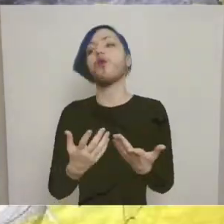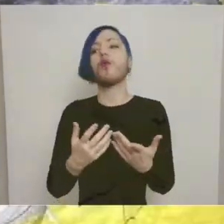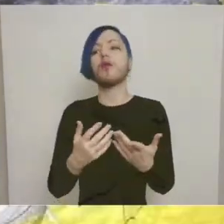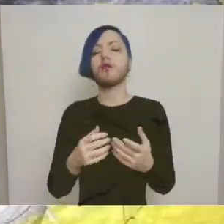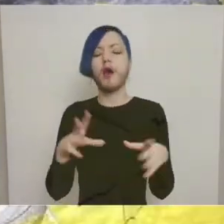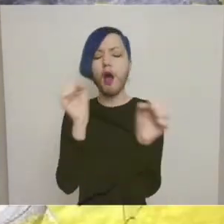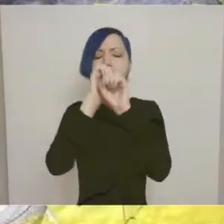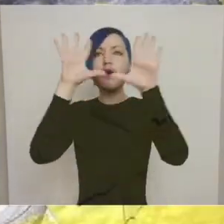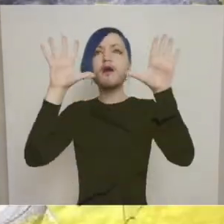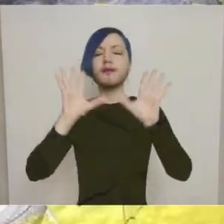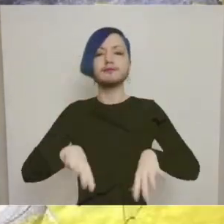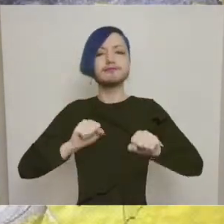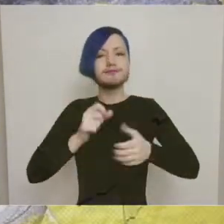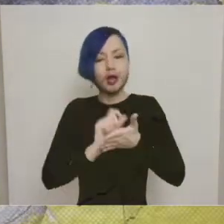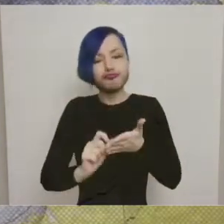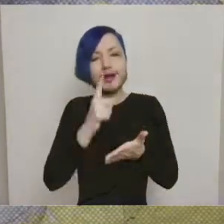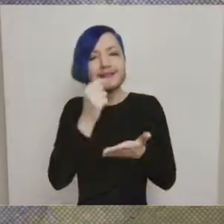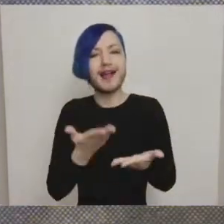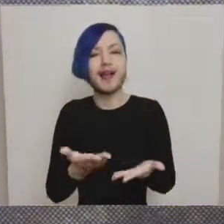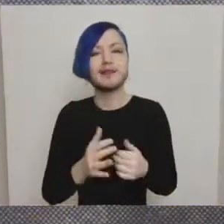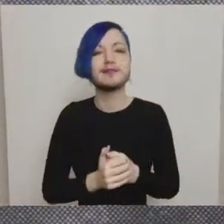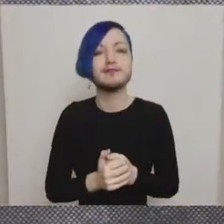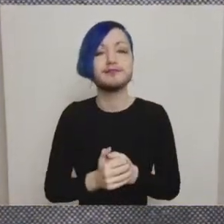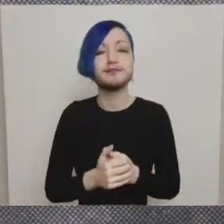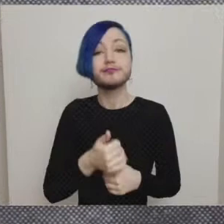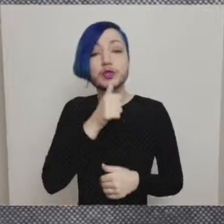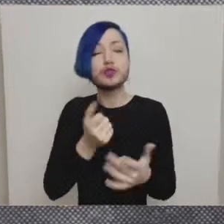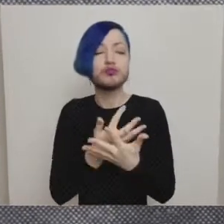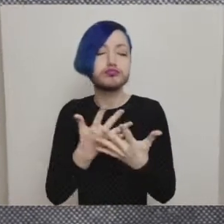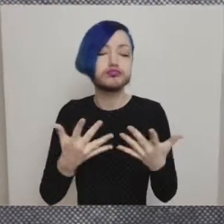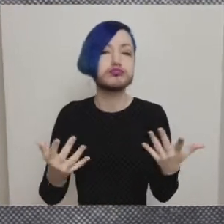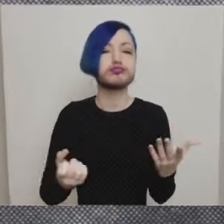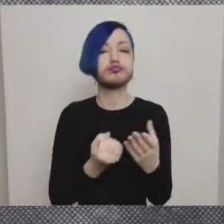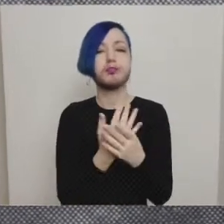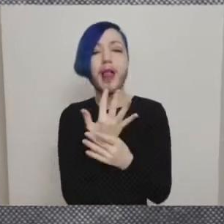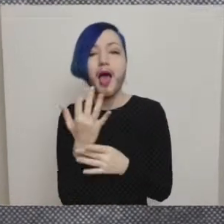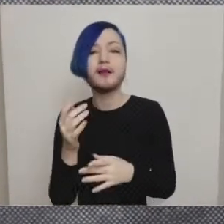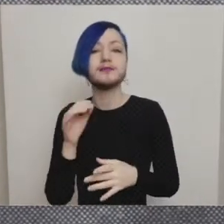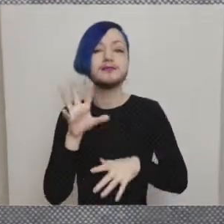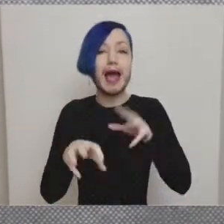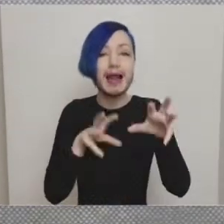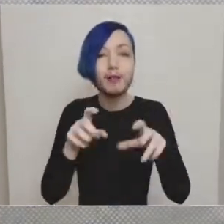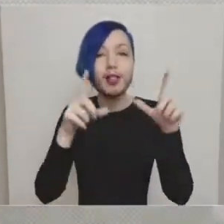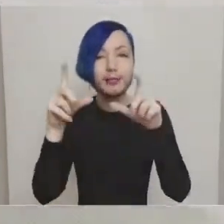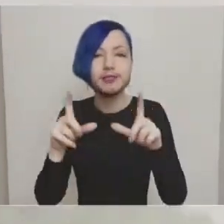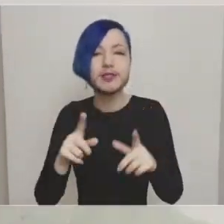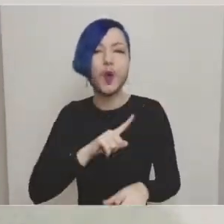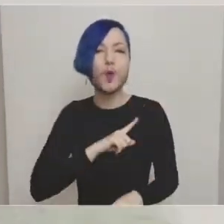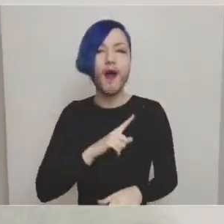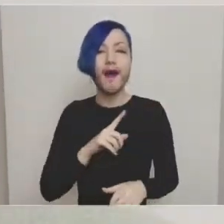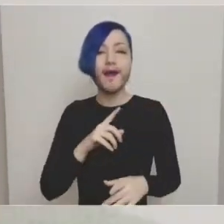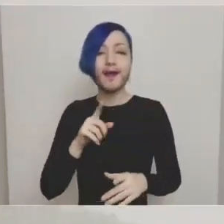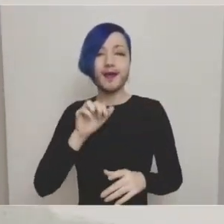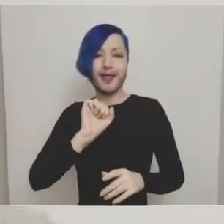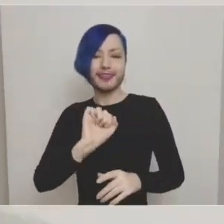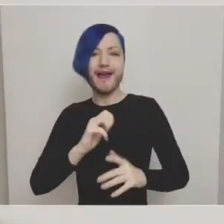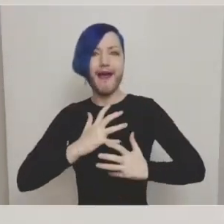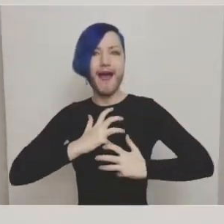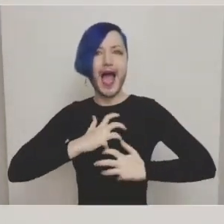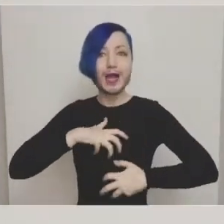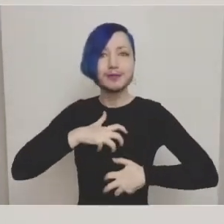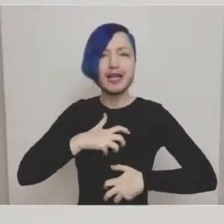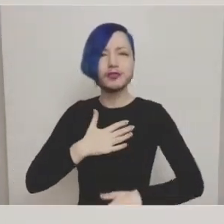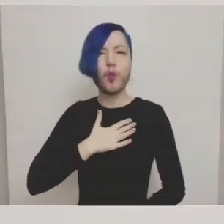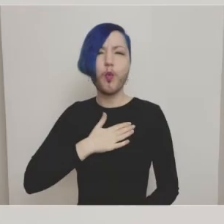writing. Often I begin by looking at pictures of plants and animals, as I take a lot of comfort in seeing how plant and animal